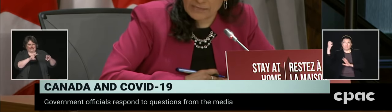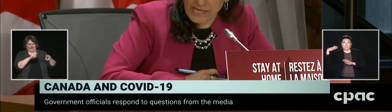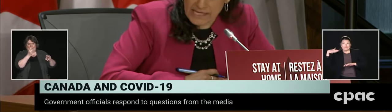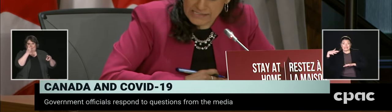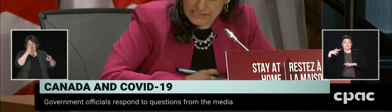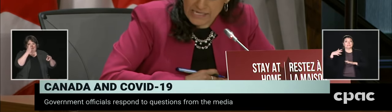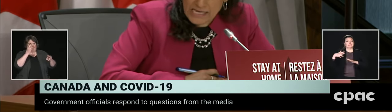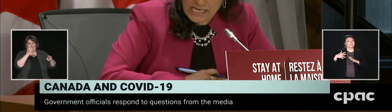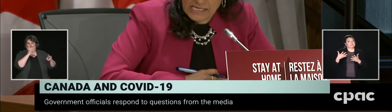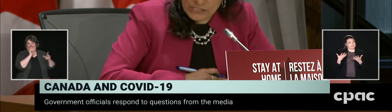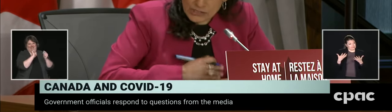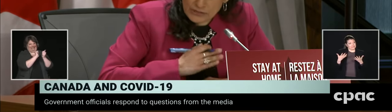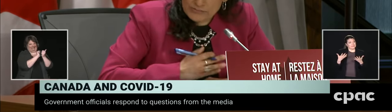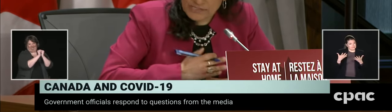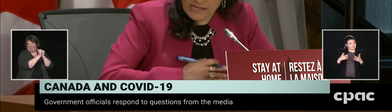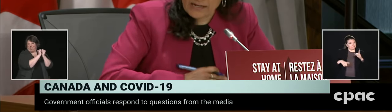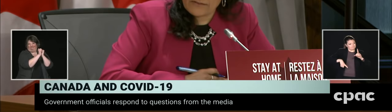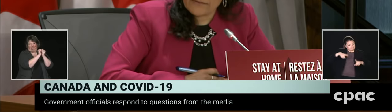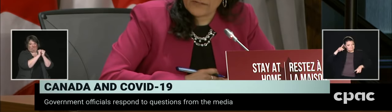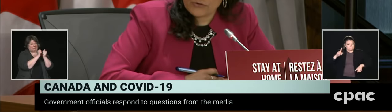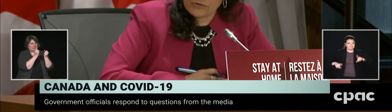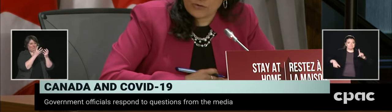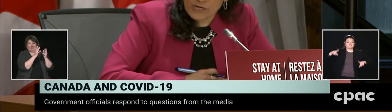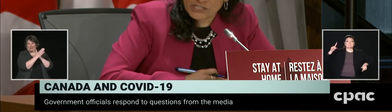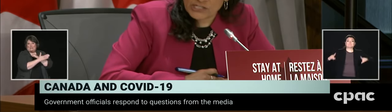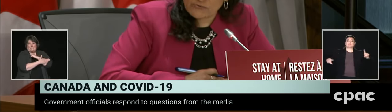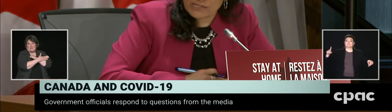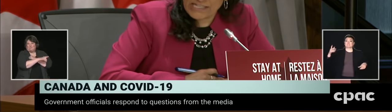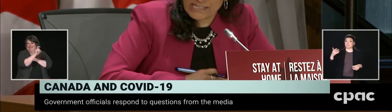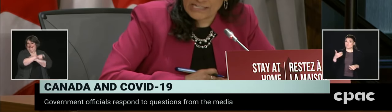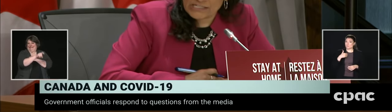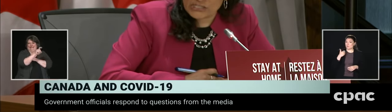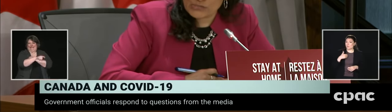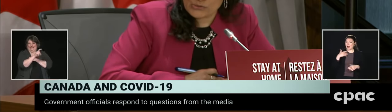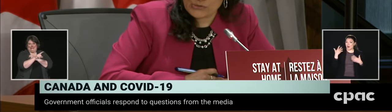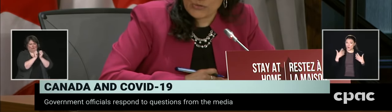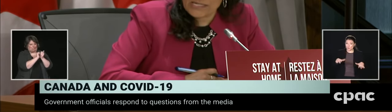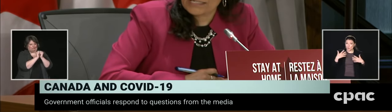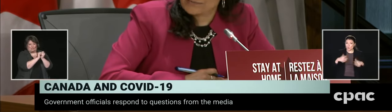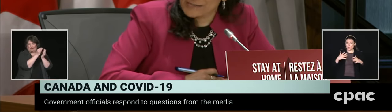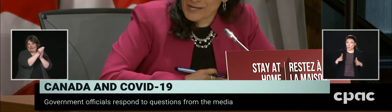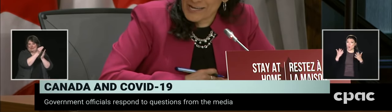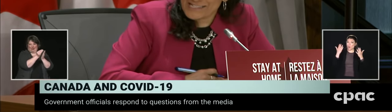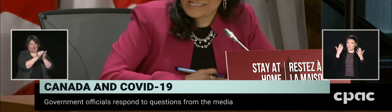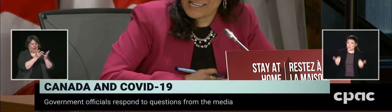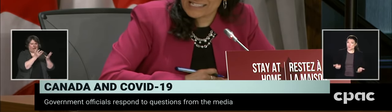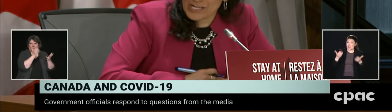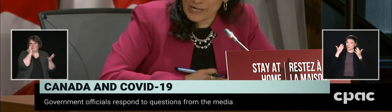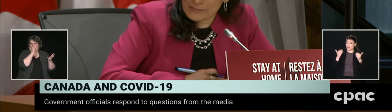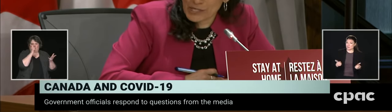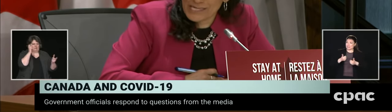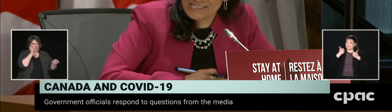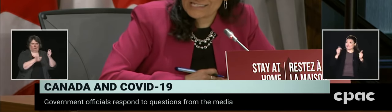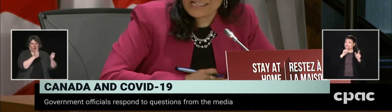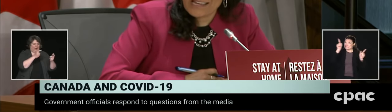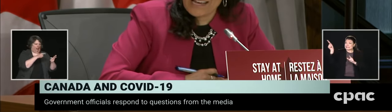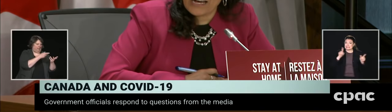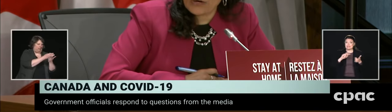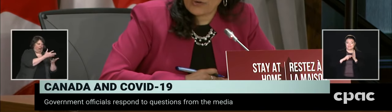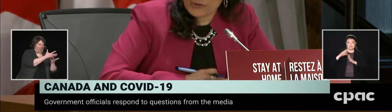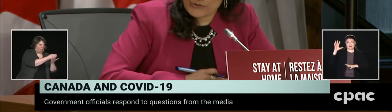high demand. In terms of your question relating to supplies and